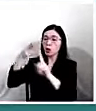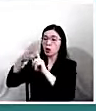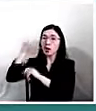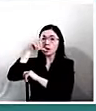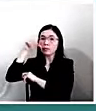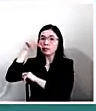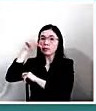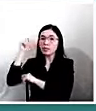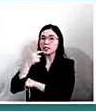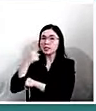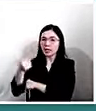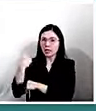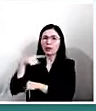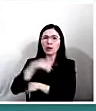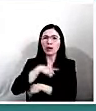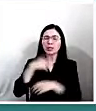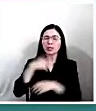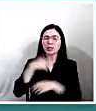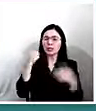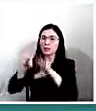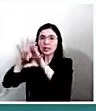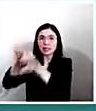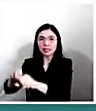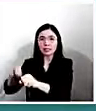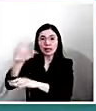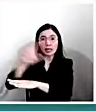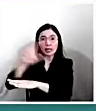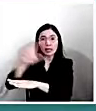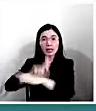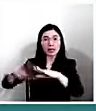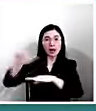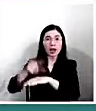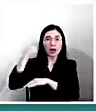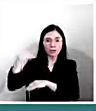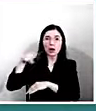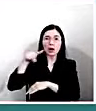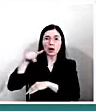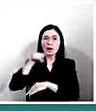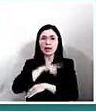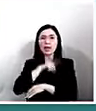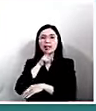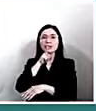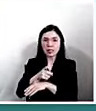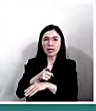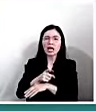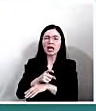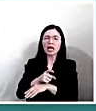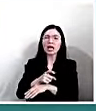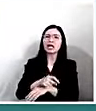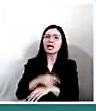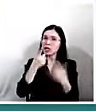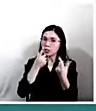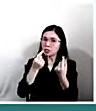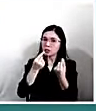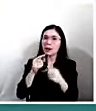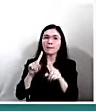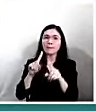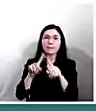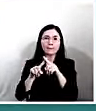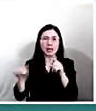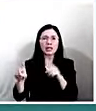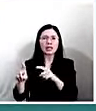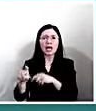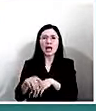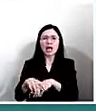to go up and seize the land, for we can certainly do so." But the man who